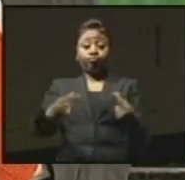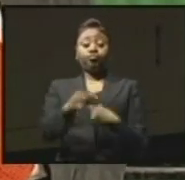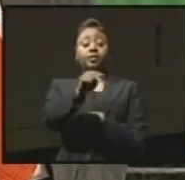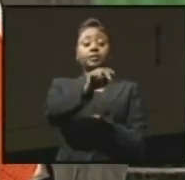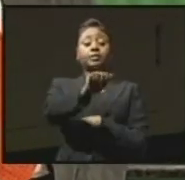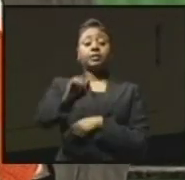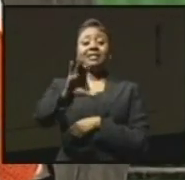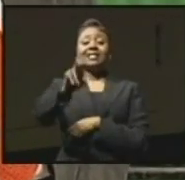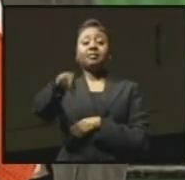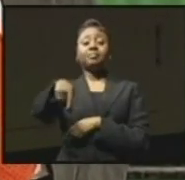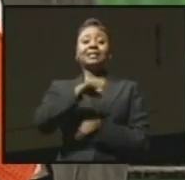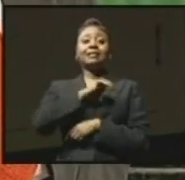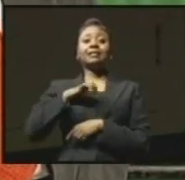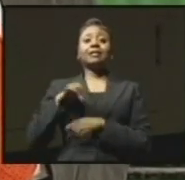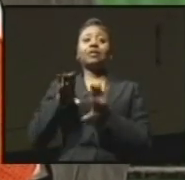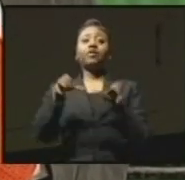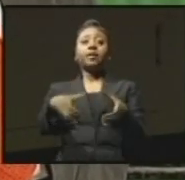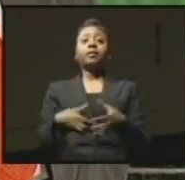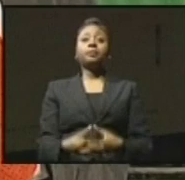NAACP Executive Committee.